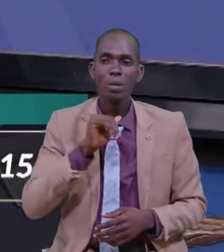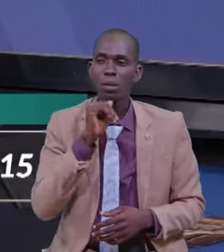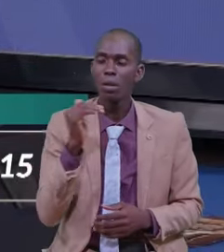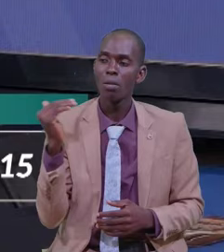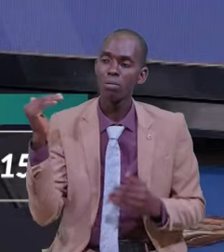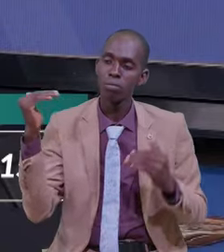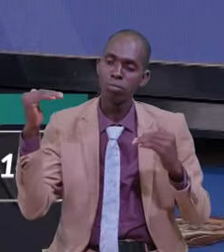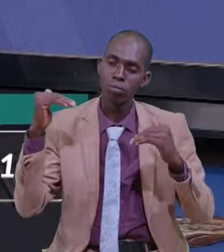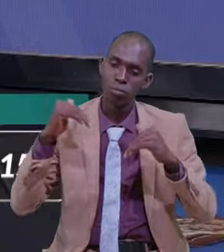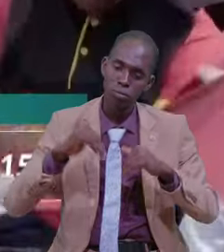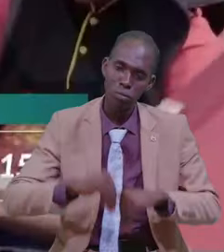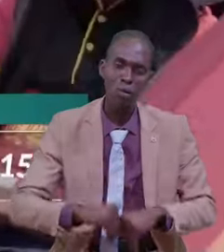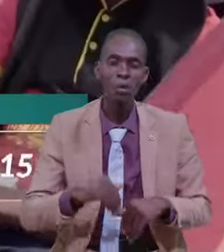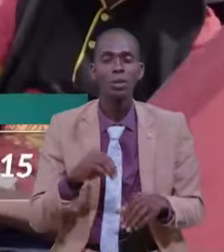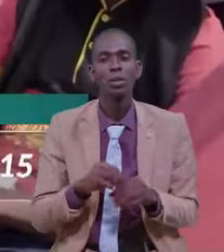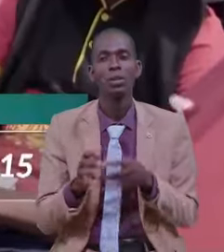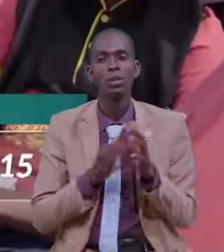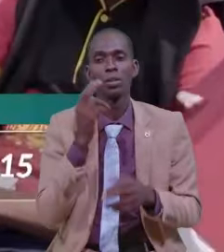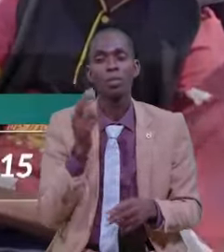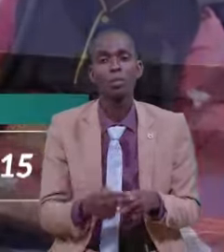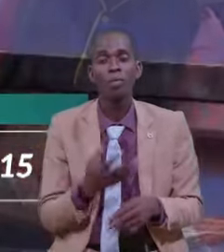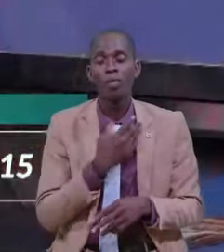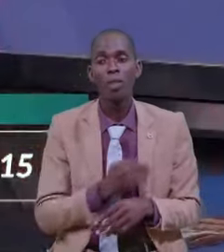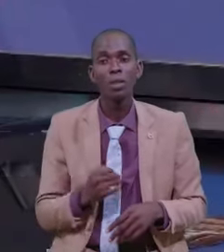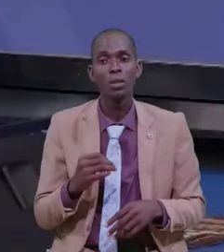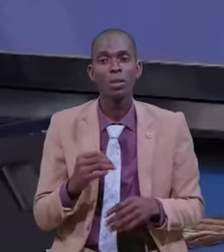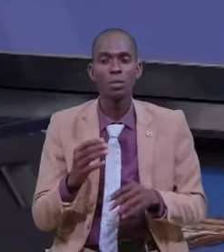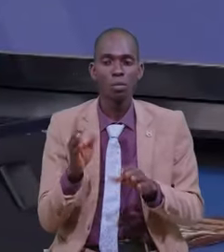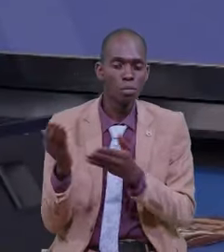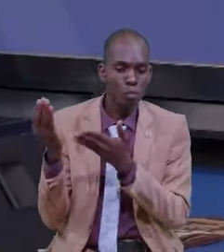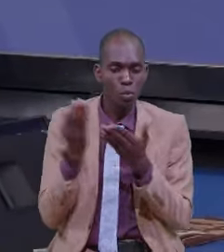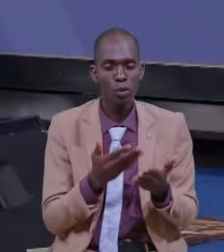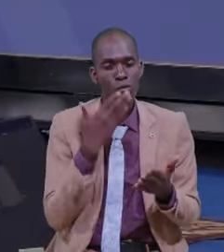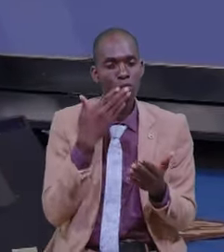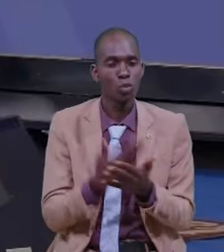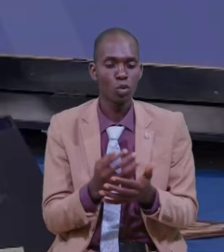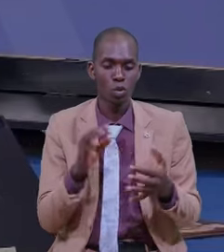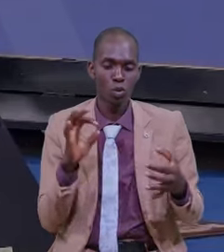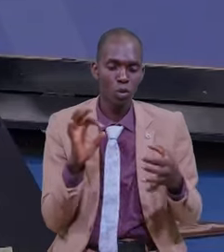value in Jesus' name. And you bring a good connection, a